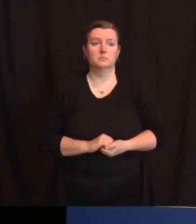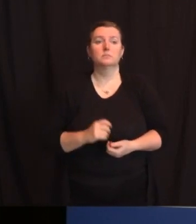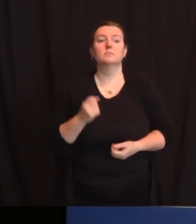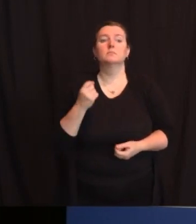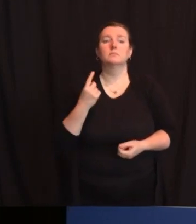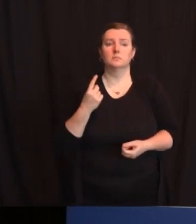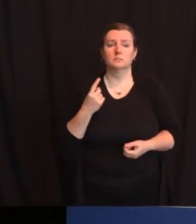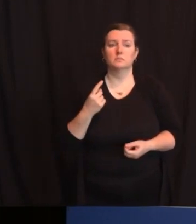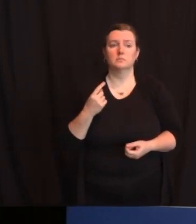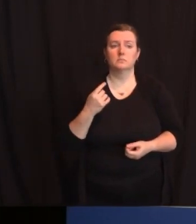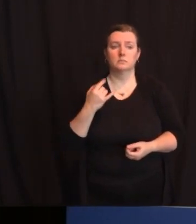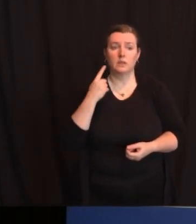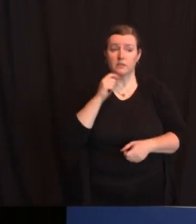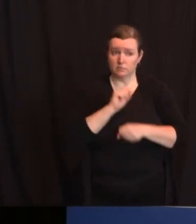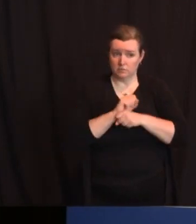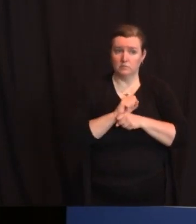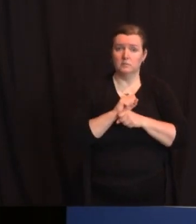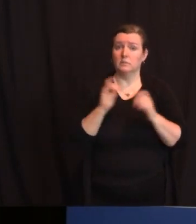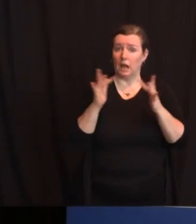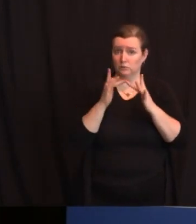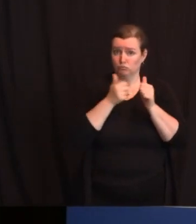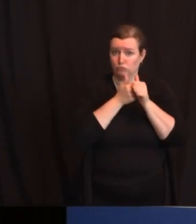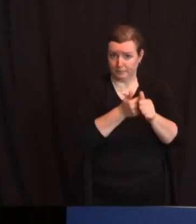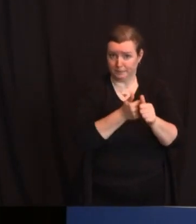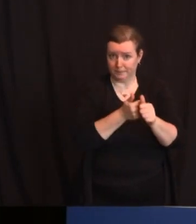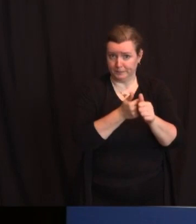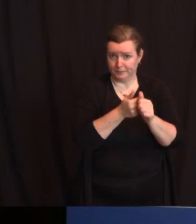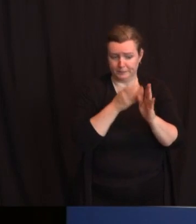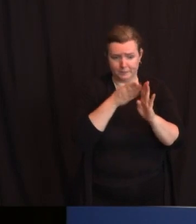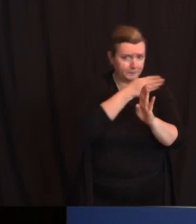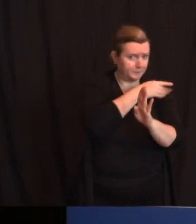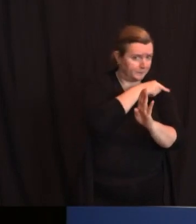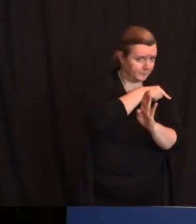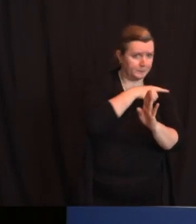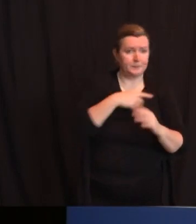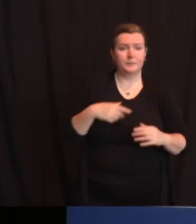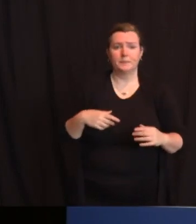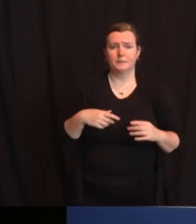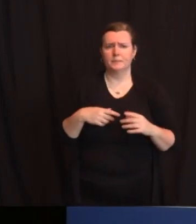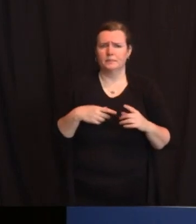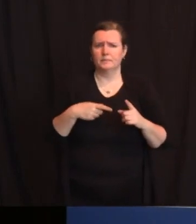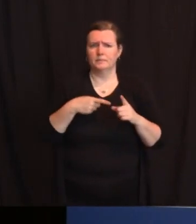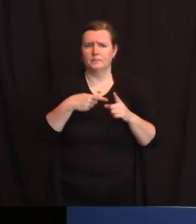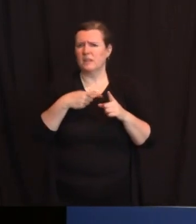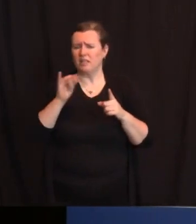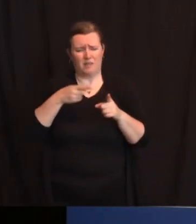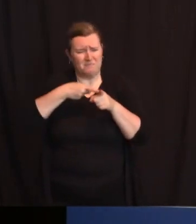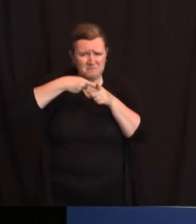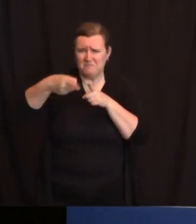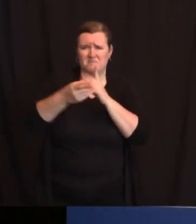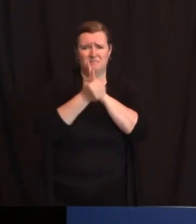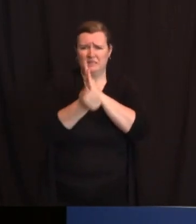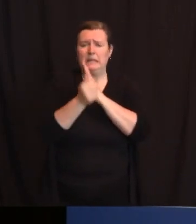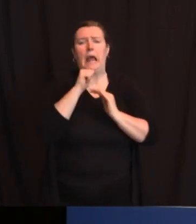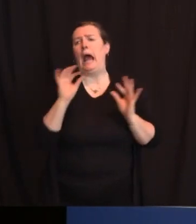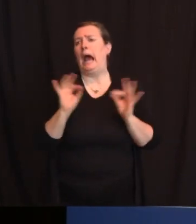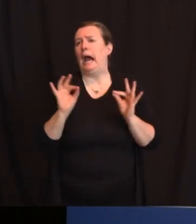do contact tracing, you have to realize that contact tracing is a really specialized skill, and it involves a lot